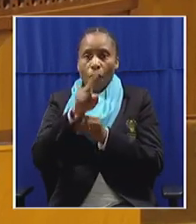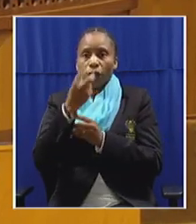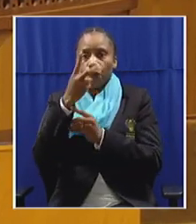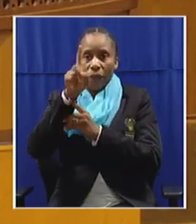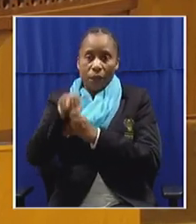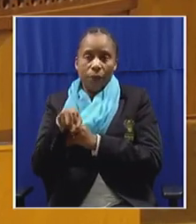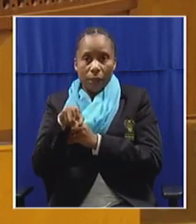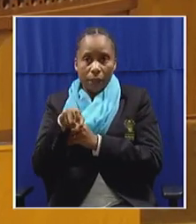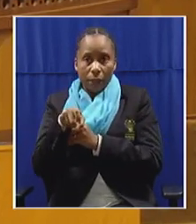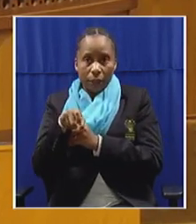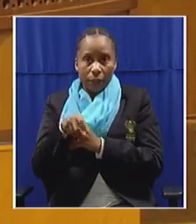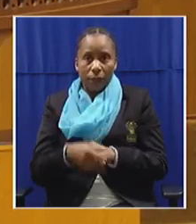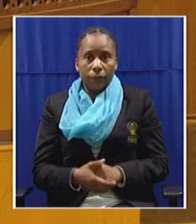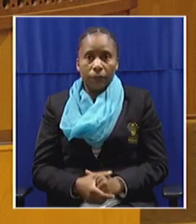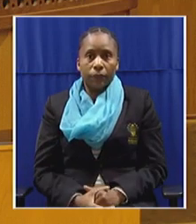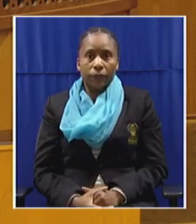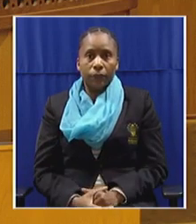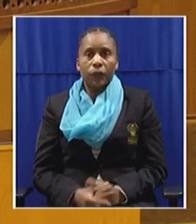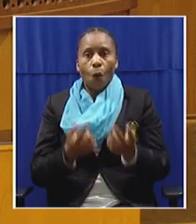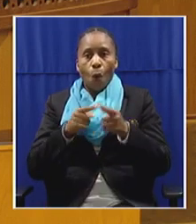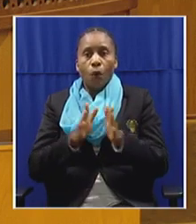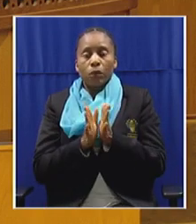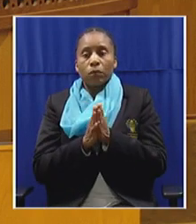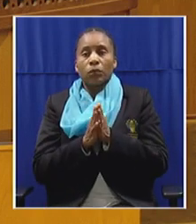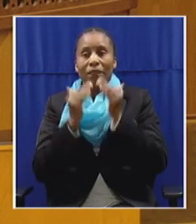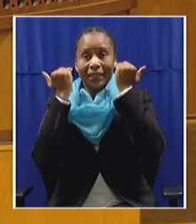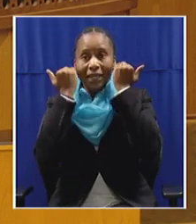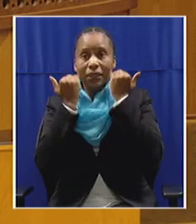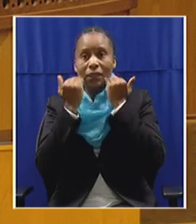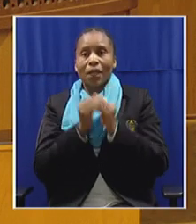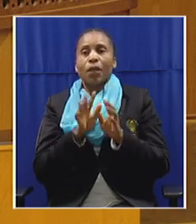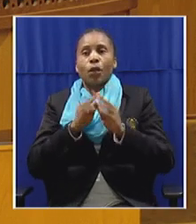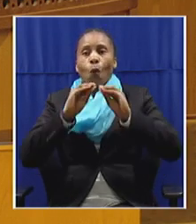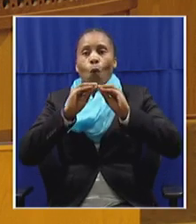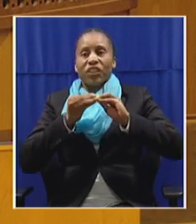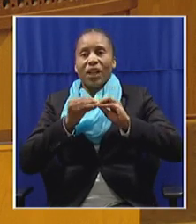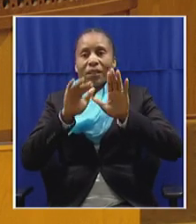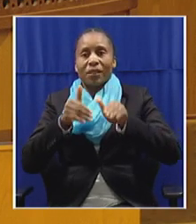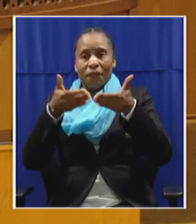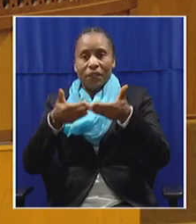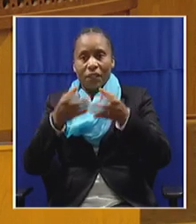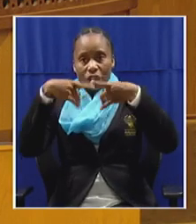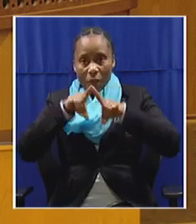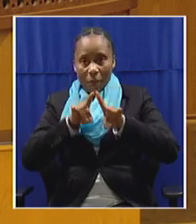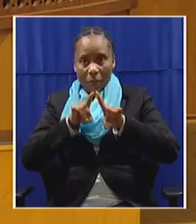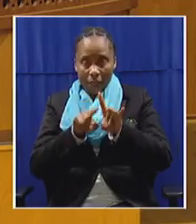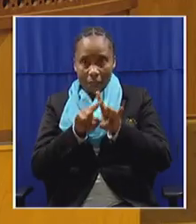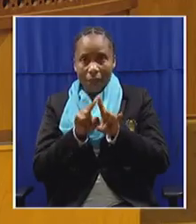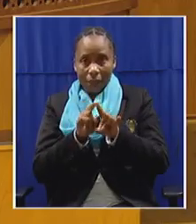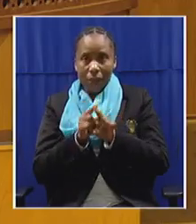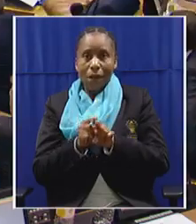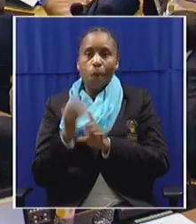by Portfolio Committee on Justice and Correctional Services. The chairperson of the committee, the Honourable Magwanisha, will address the House on this